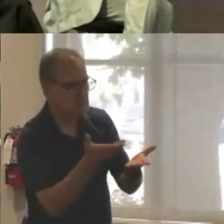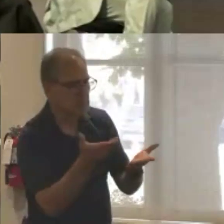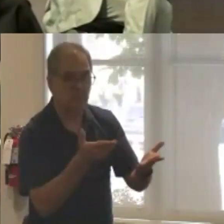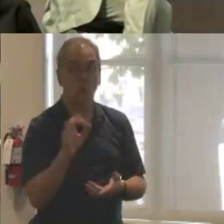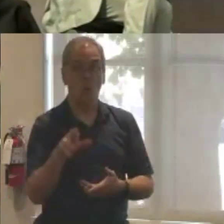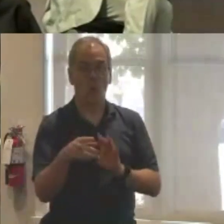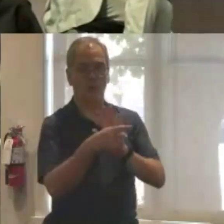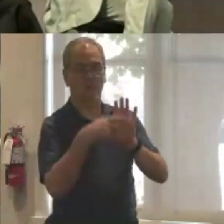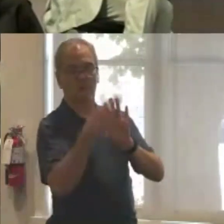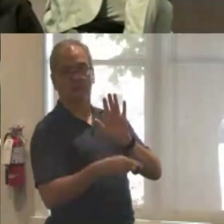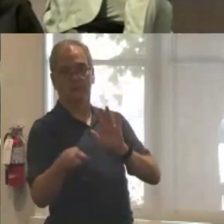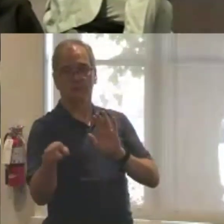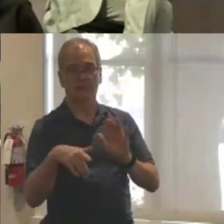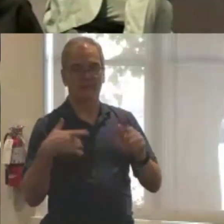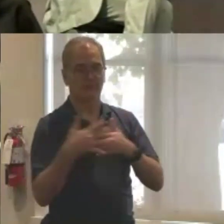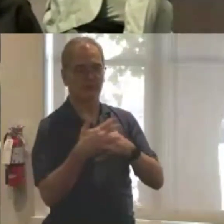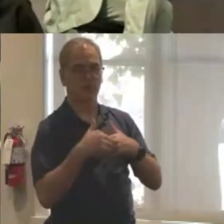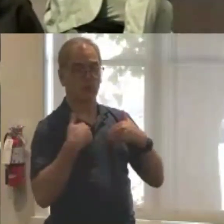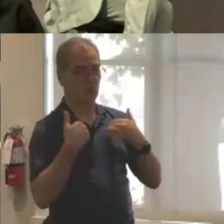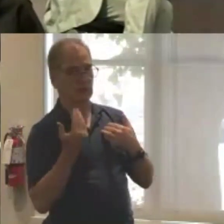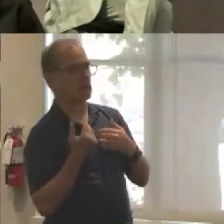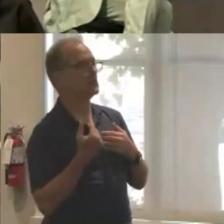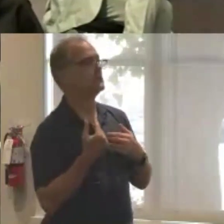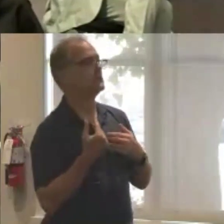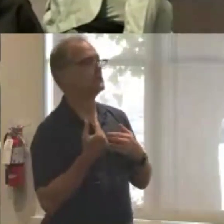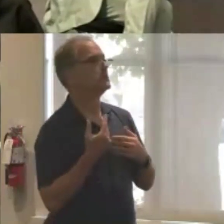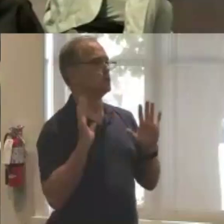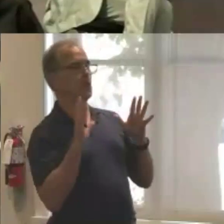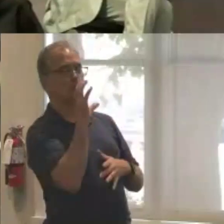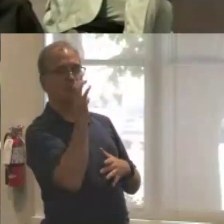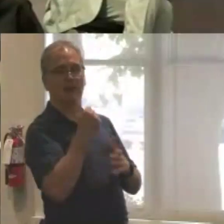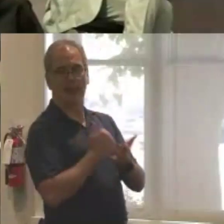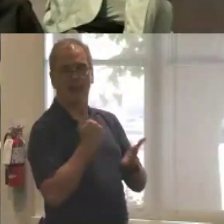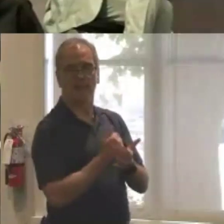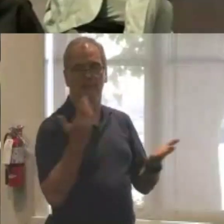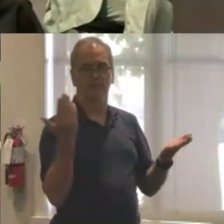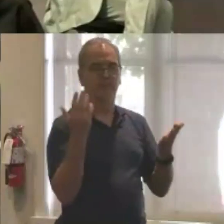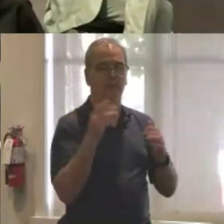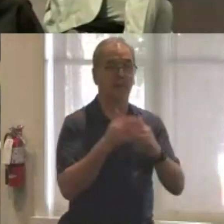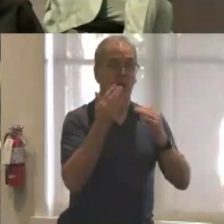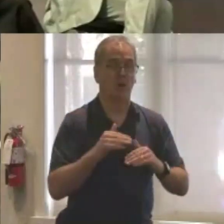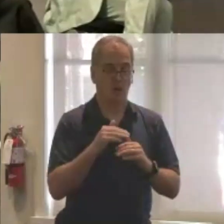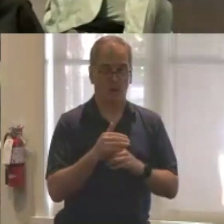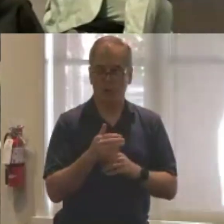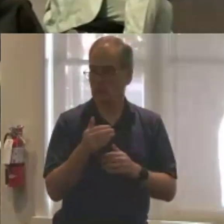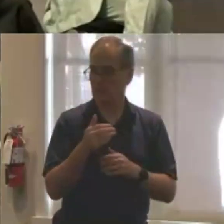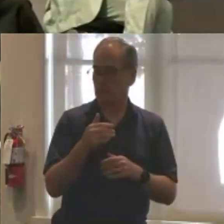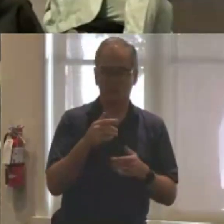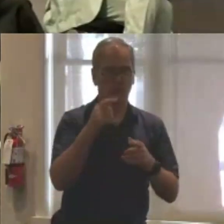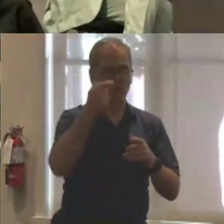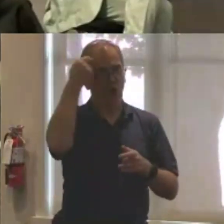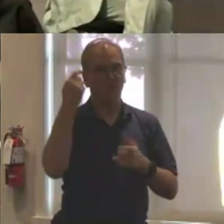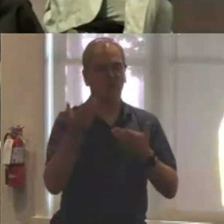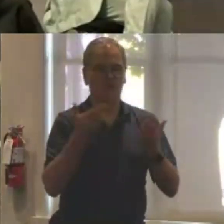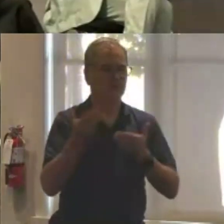can prevent newcomers' youth from seeking help. Okay, so listen, mental health issues and trauma can make it very difficult for newcomers to engage fully. And